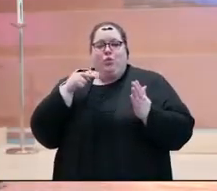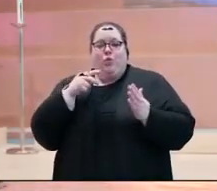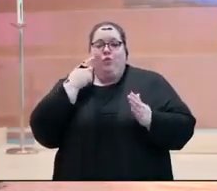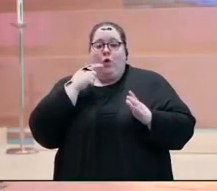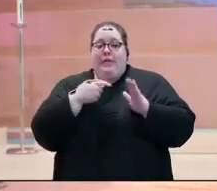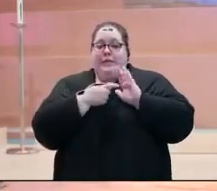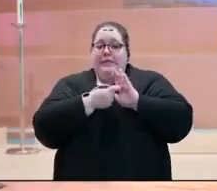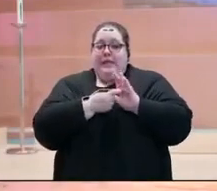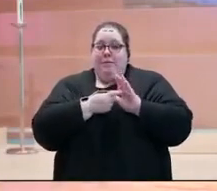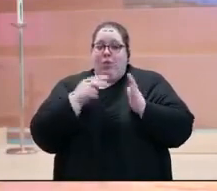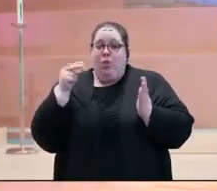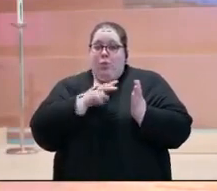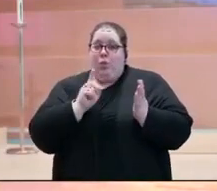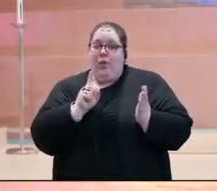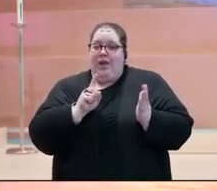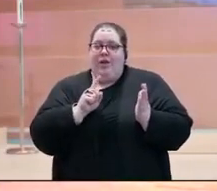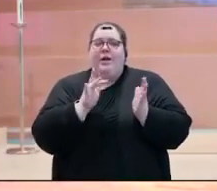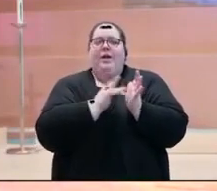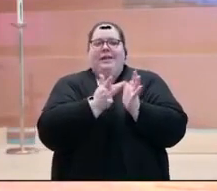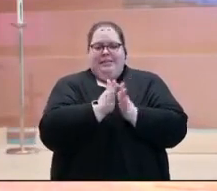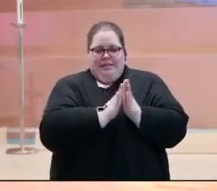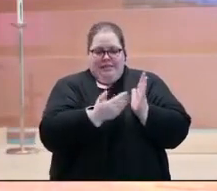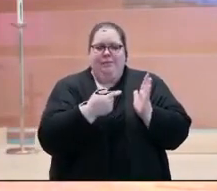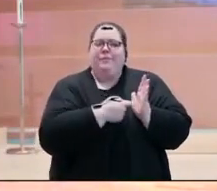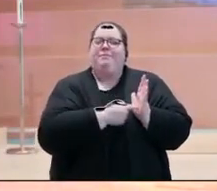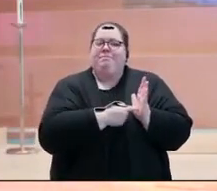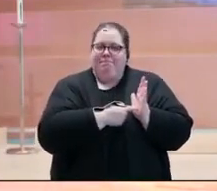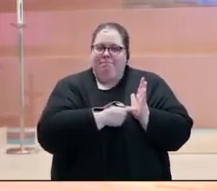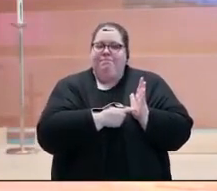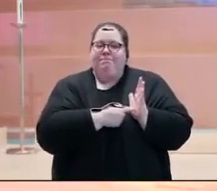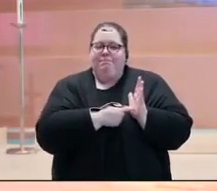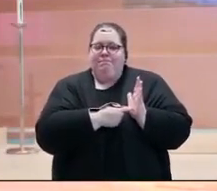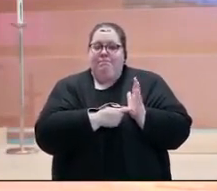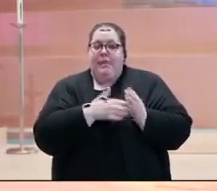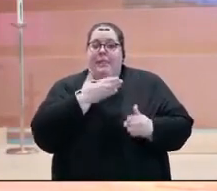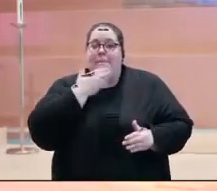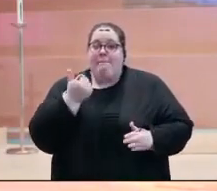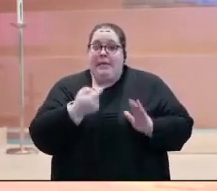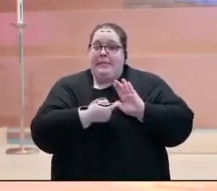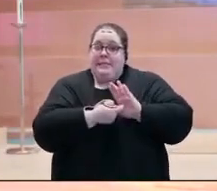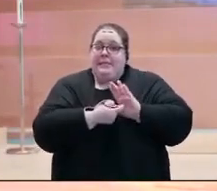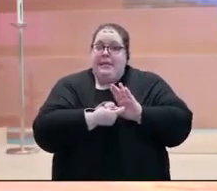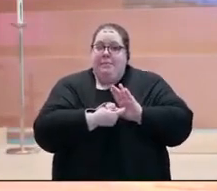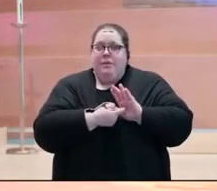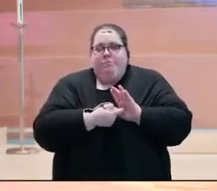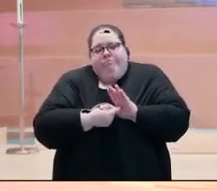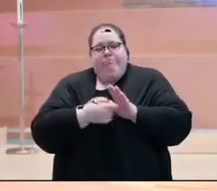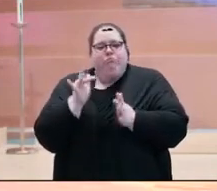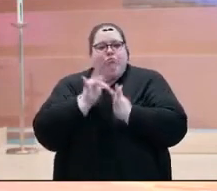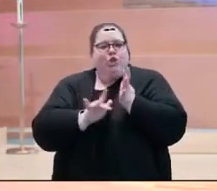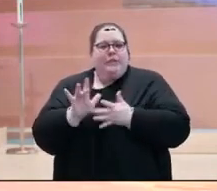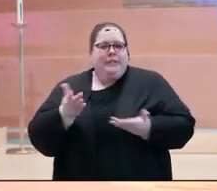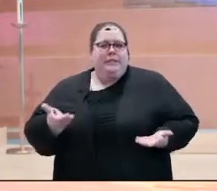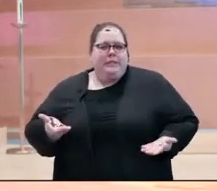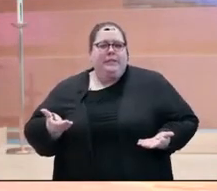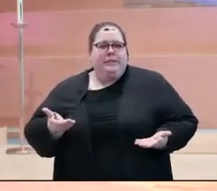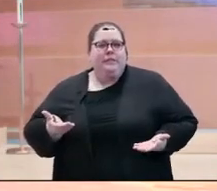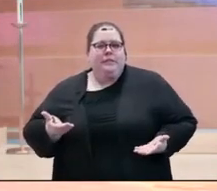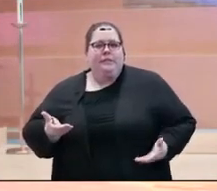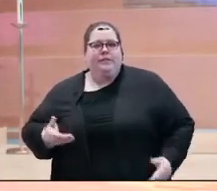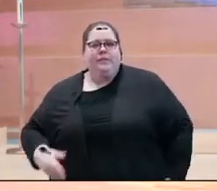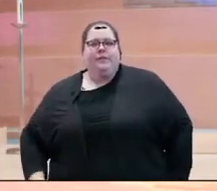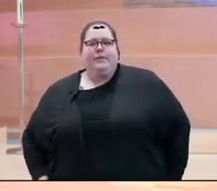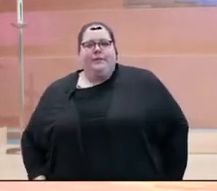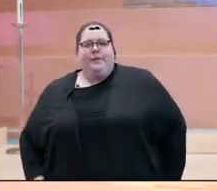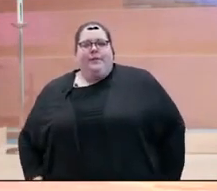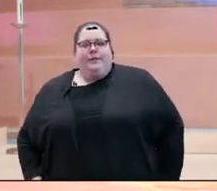look to Scripture as our example of hospitality, and the best example is, obviously, it's Jesus, right? And so